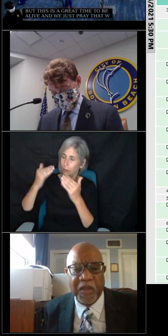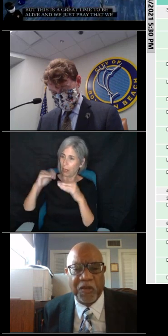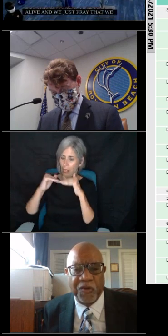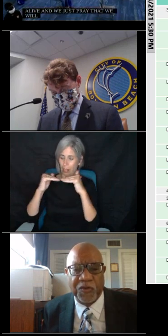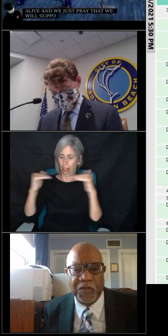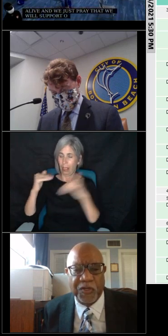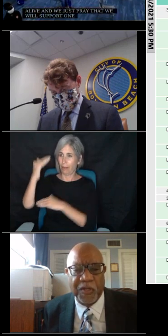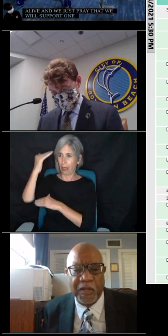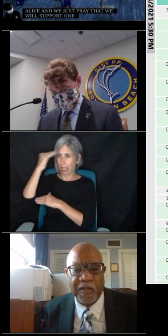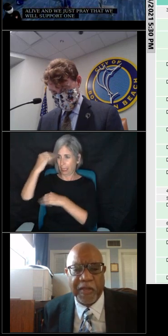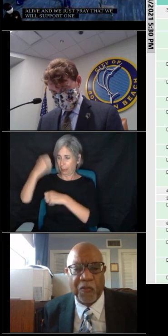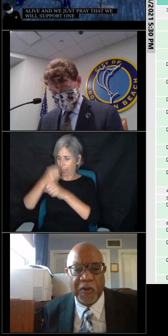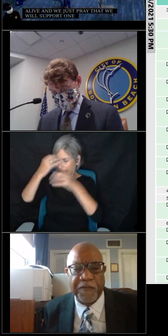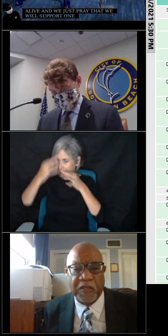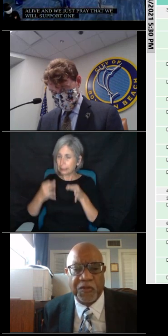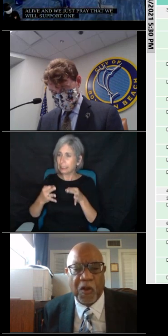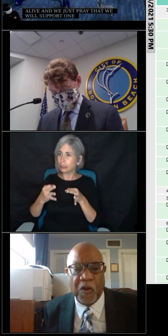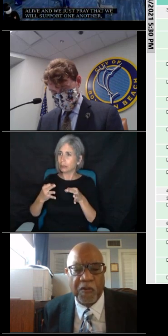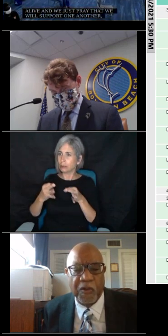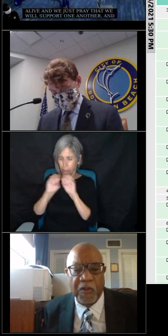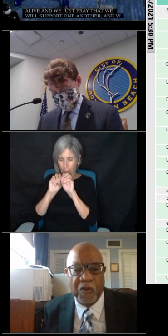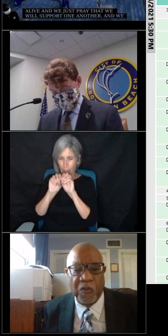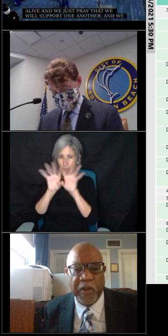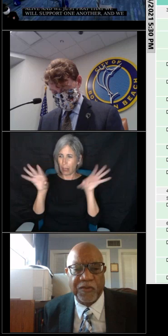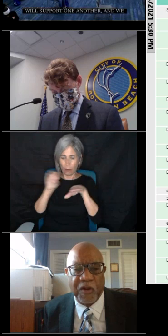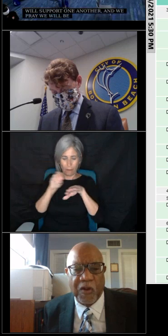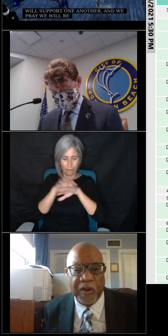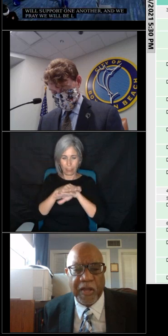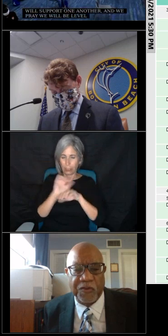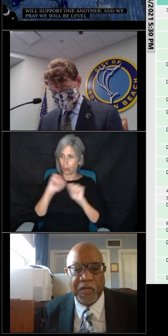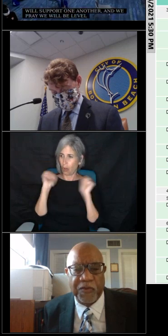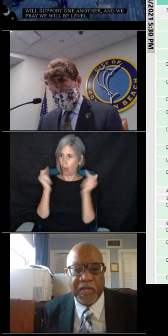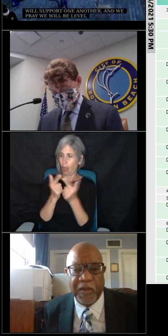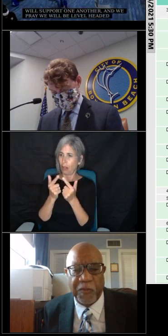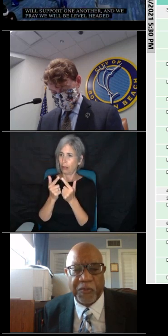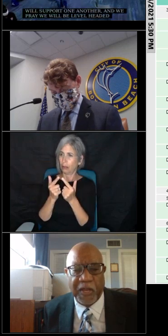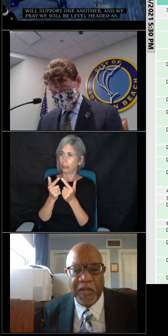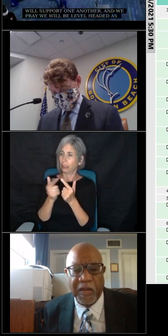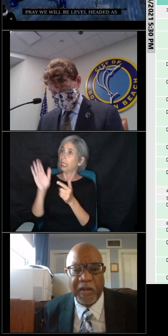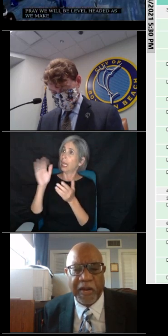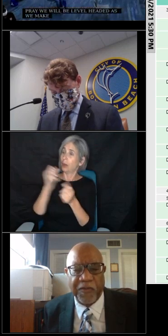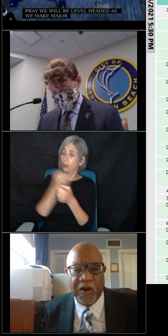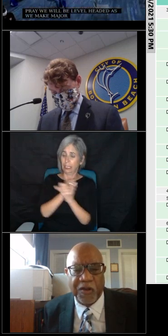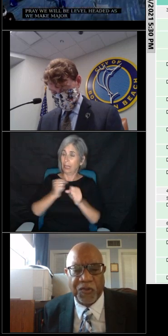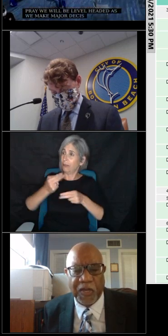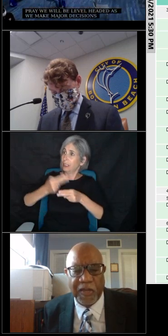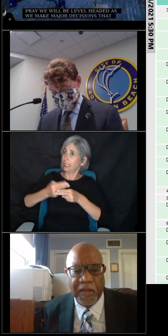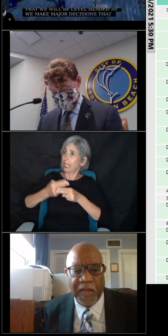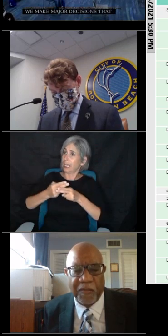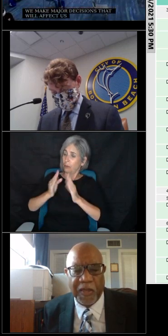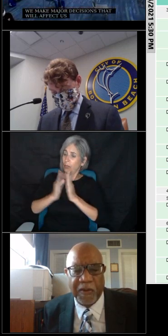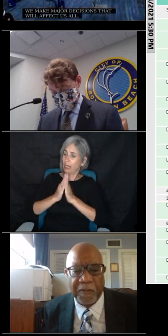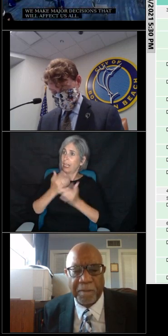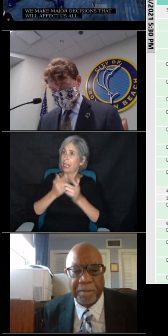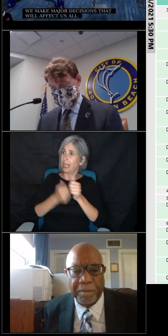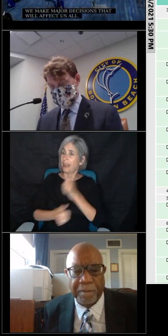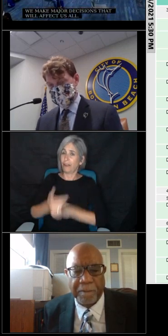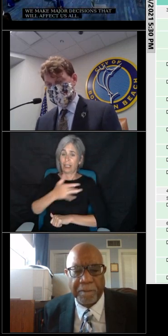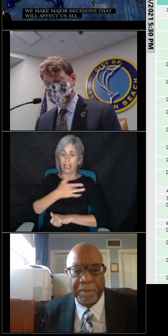make major decisions that will affect us all. We ask it all in our Savior's name we pray. Let every heart say